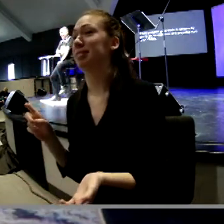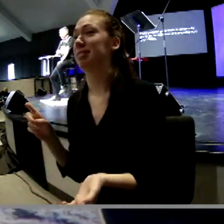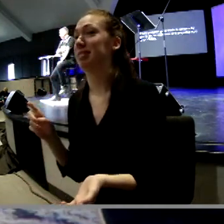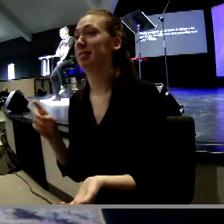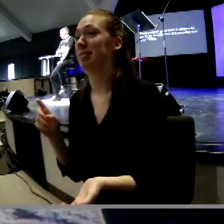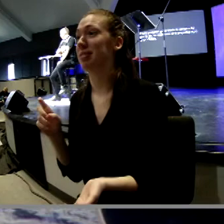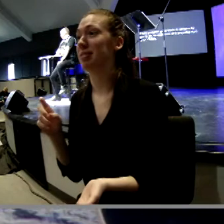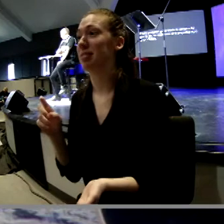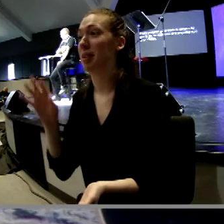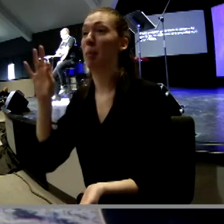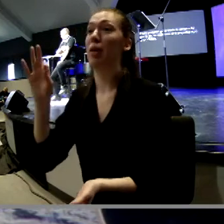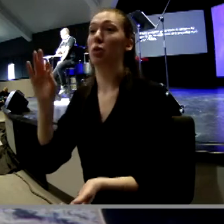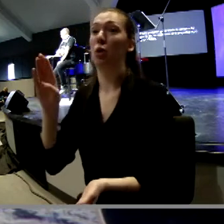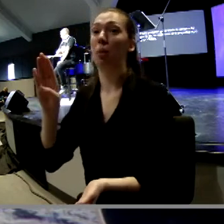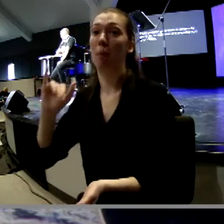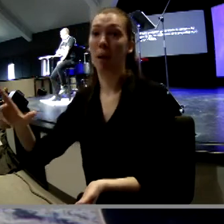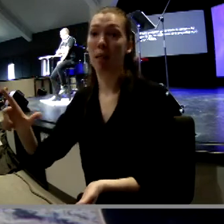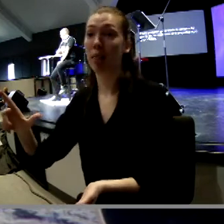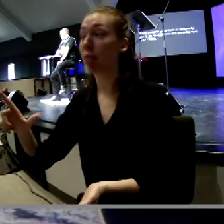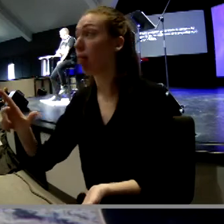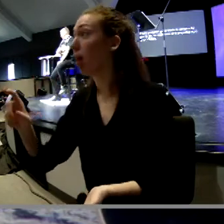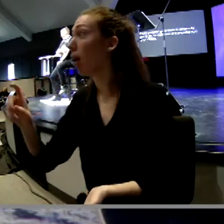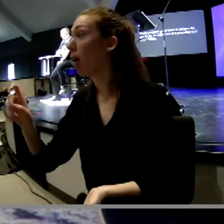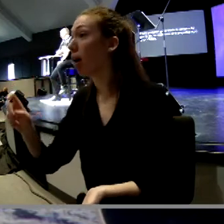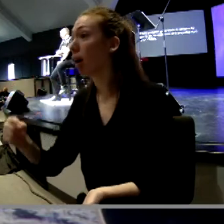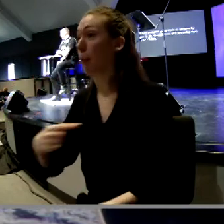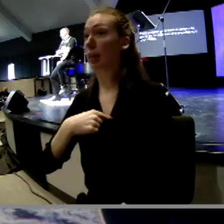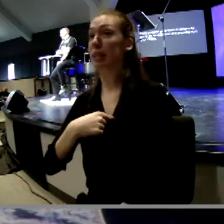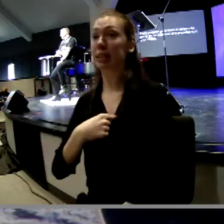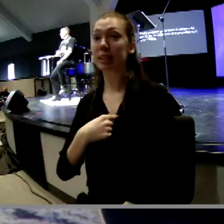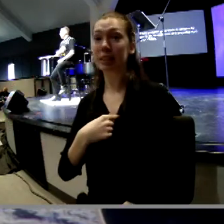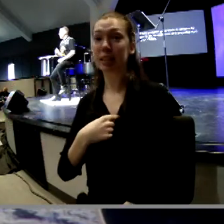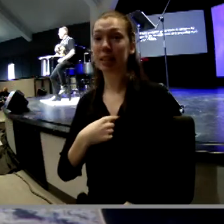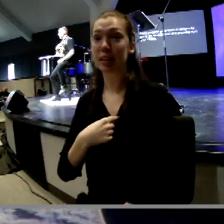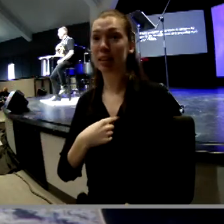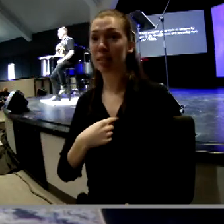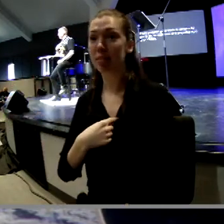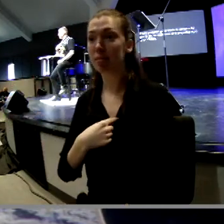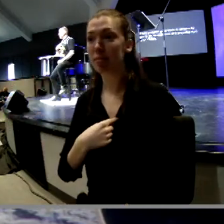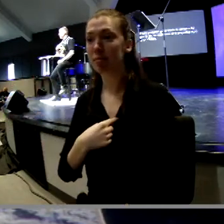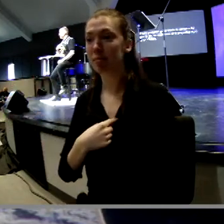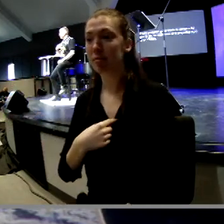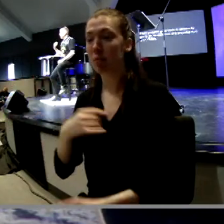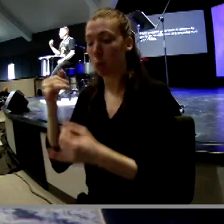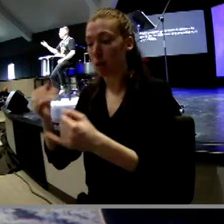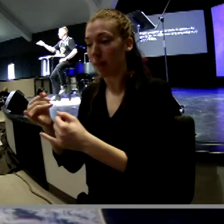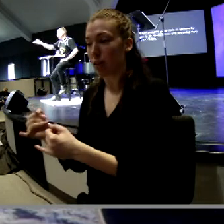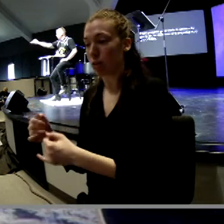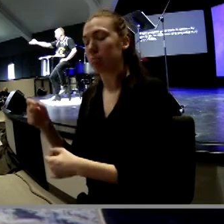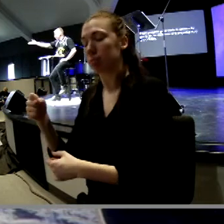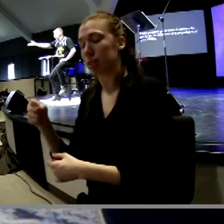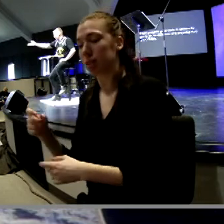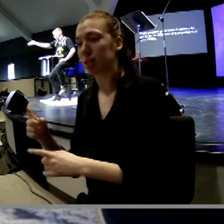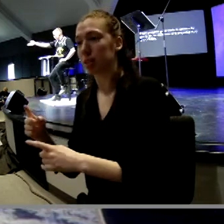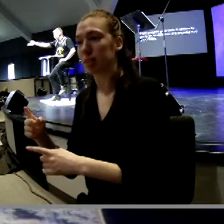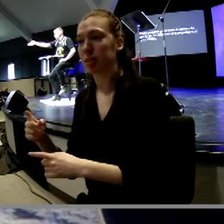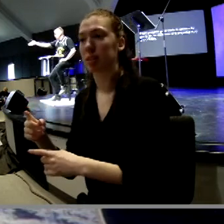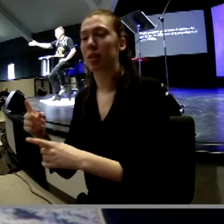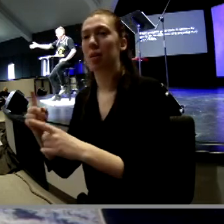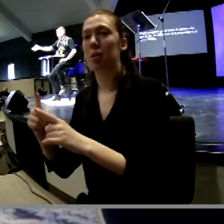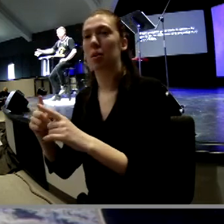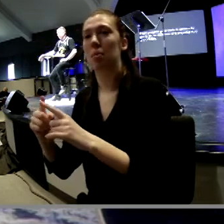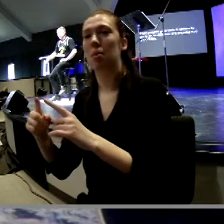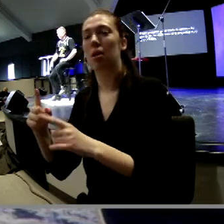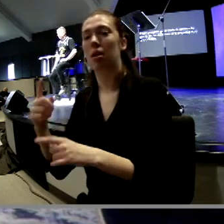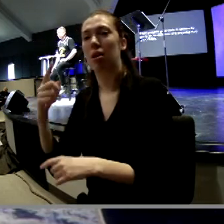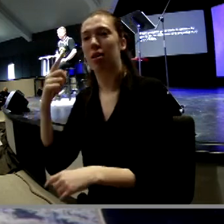Bill? Pastor Bill? Me? Well, individually, yes, he's prepared good works for you